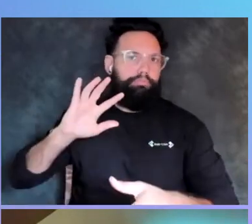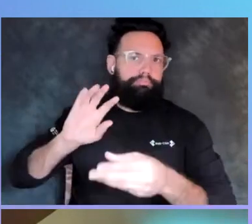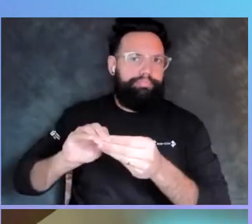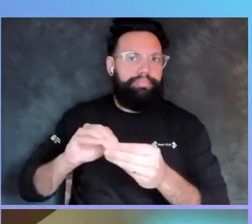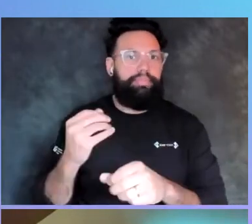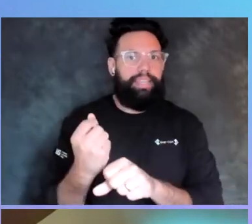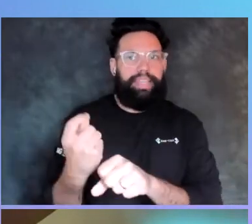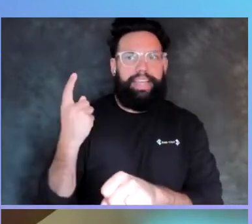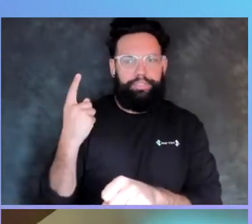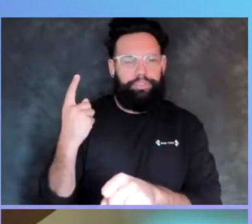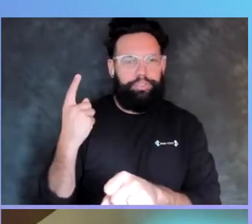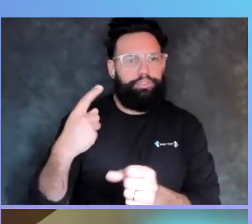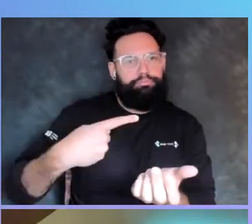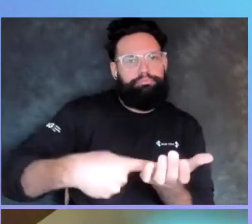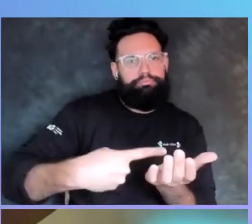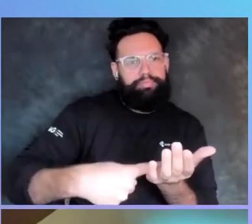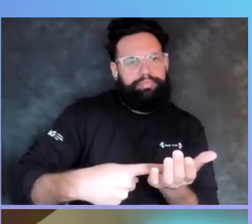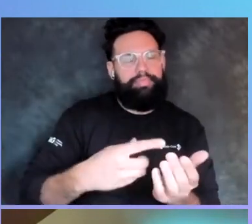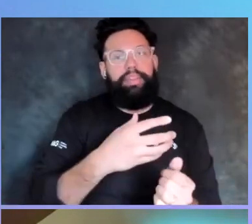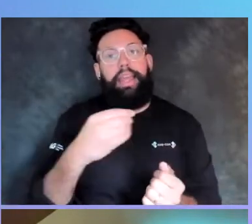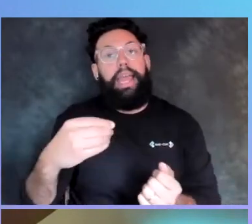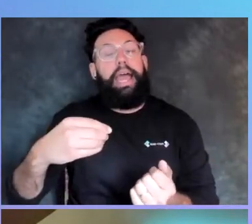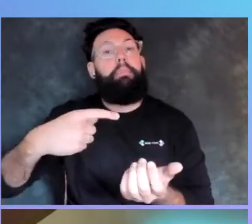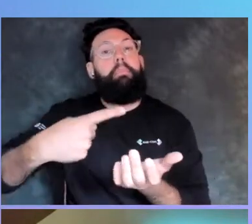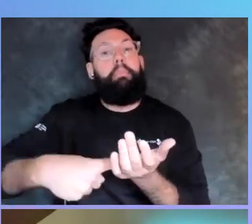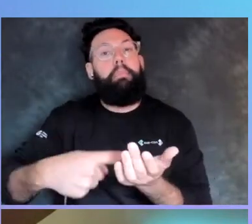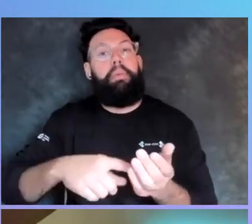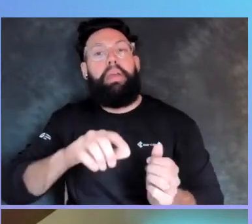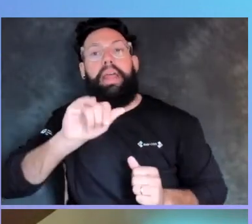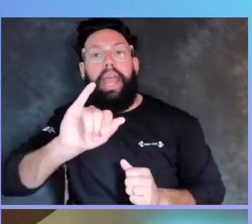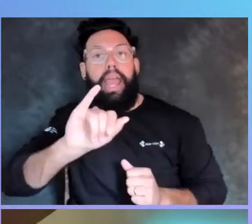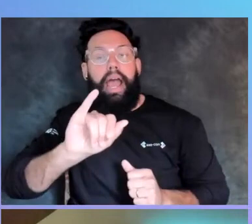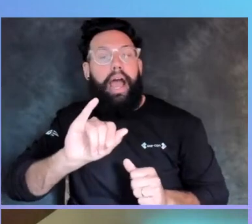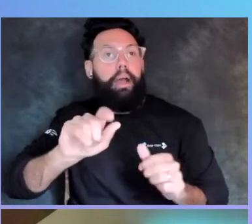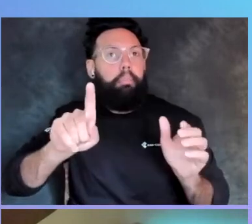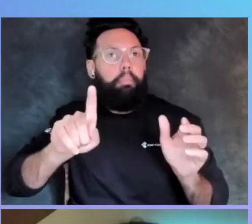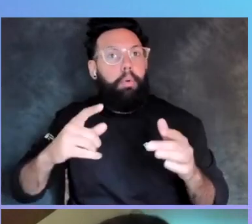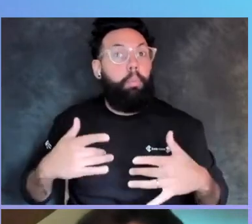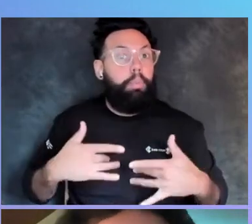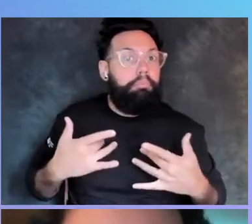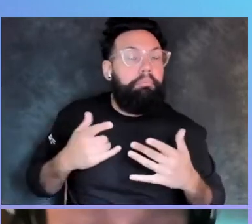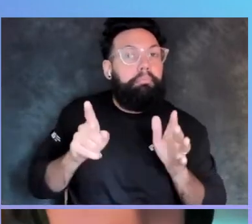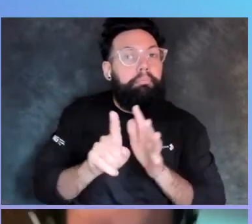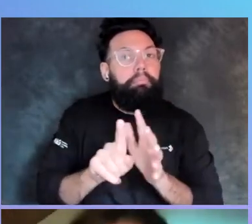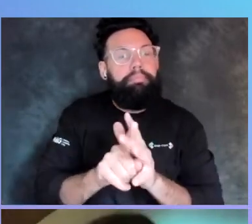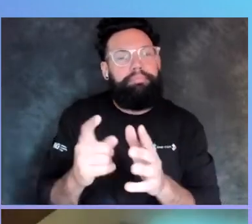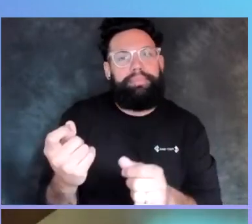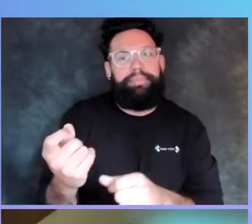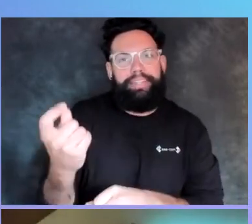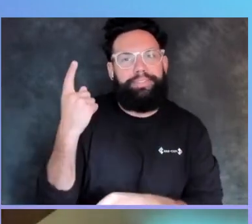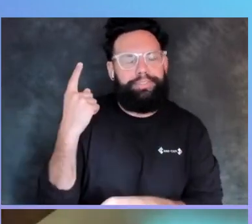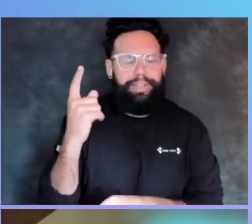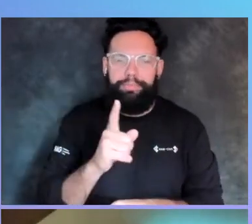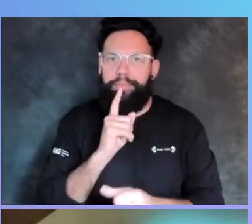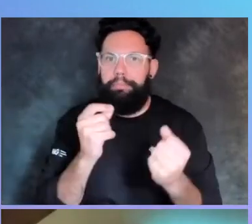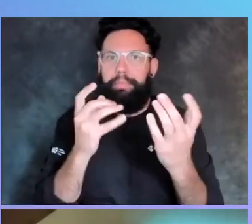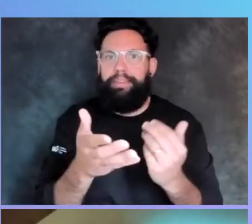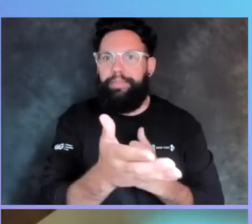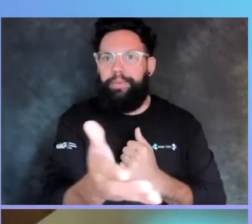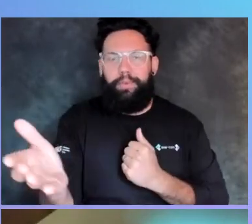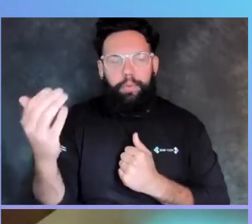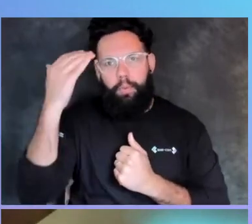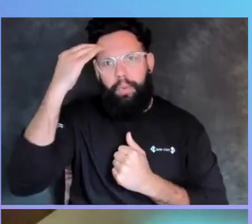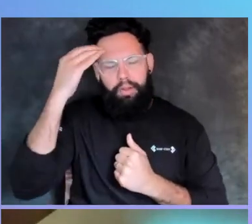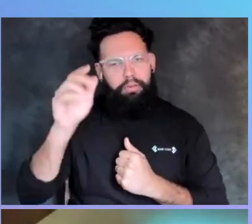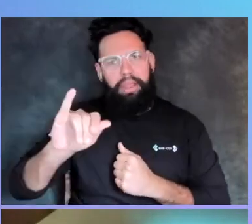briefly touch on the AI landscape over the past year and how things have changed, because I'm sure a lot of you are aware they have changed quite